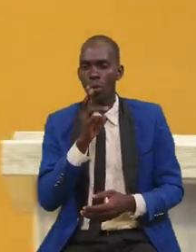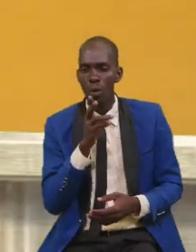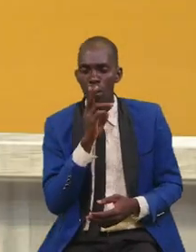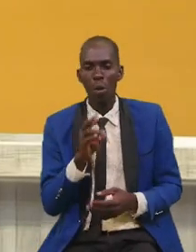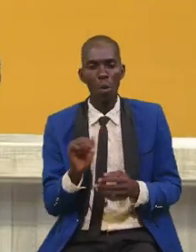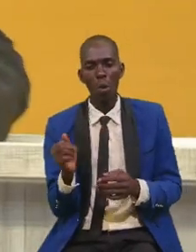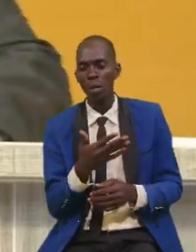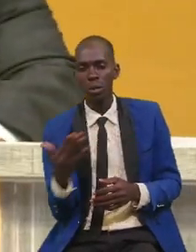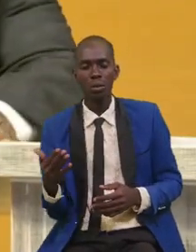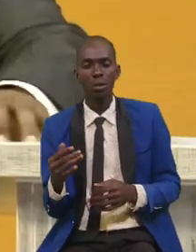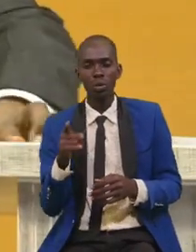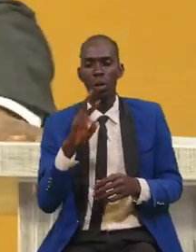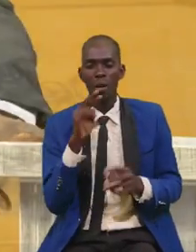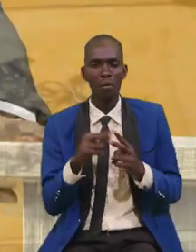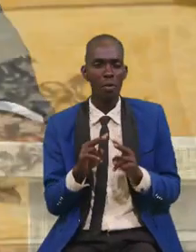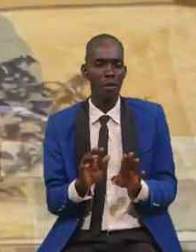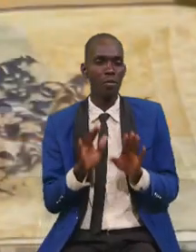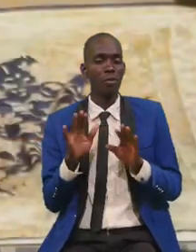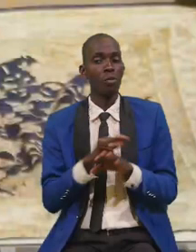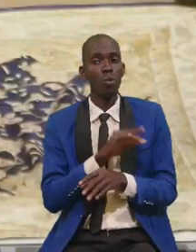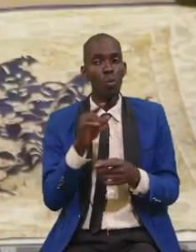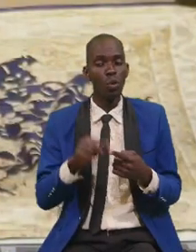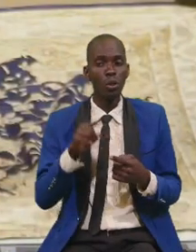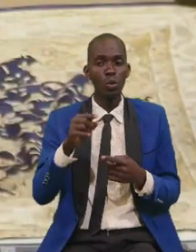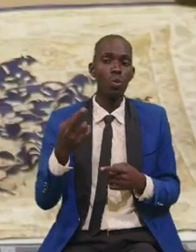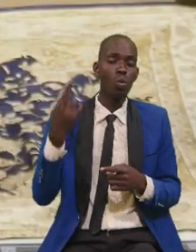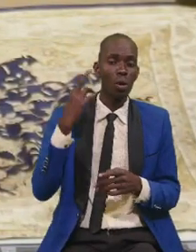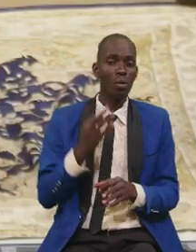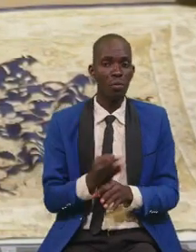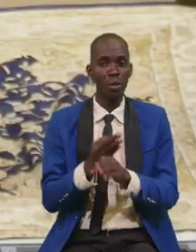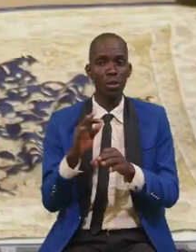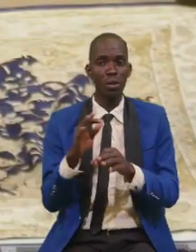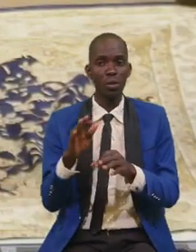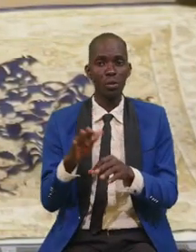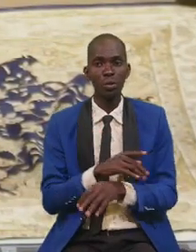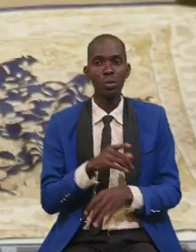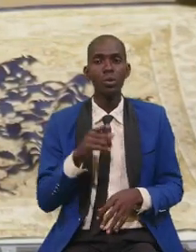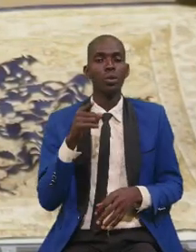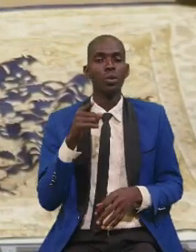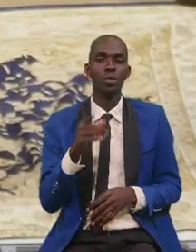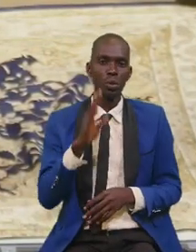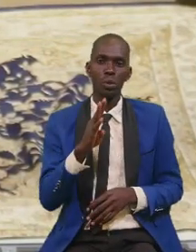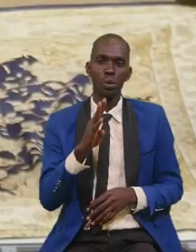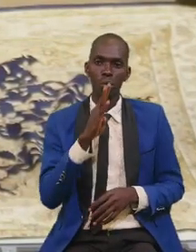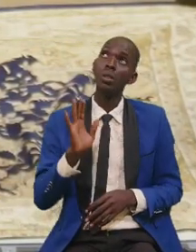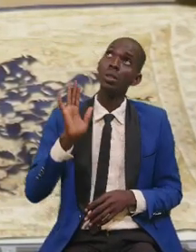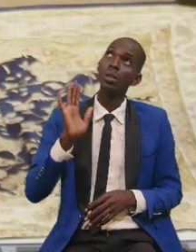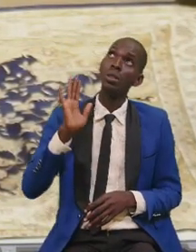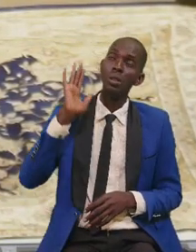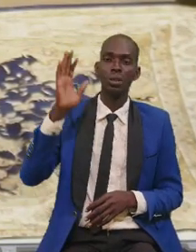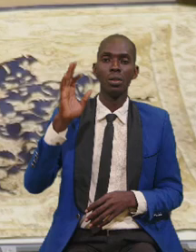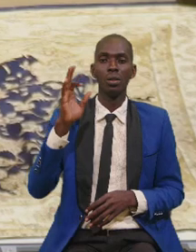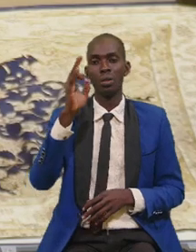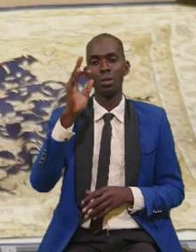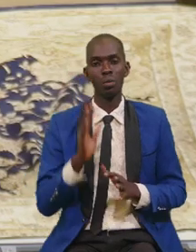place where you were fearful before, you will be his witness. And then it says, in all